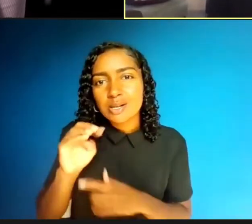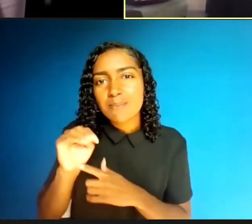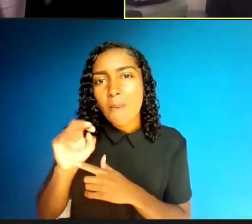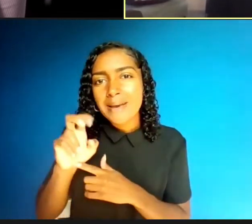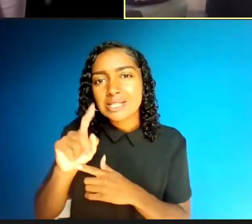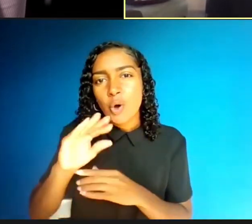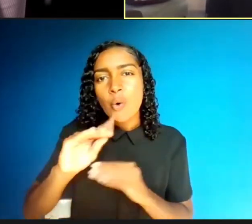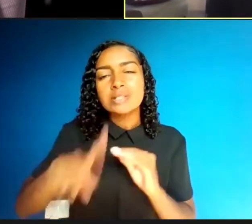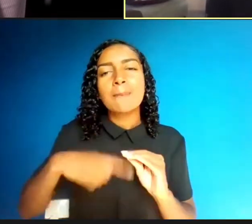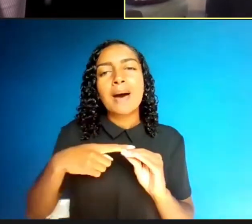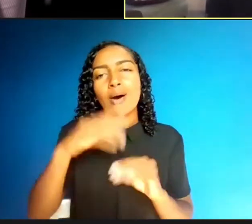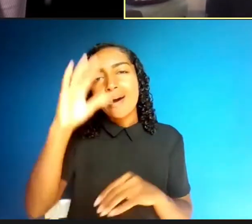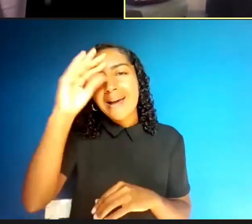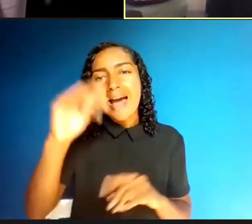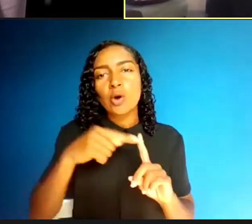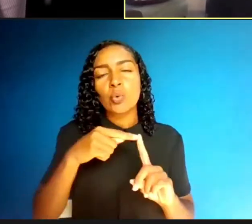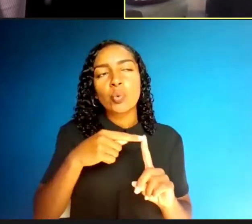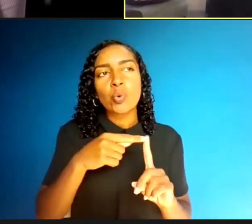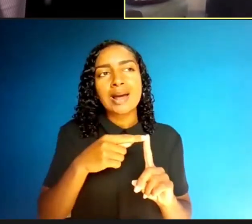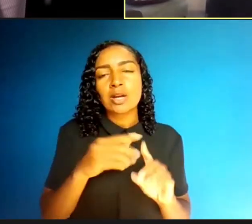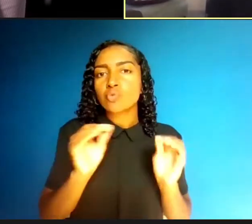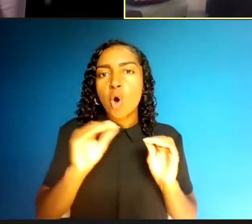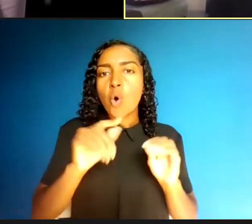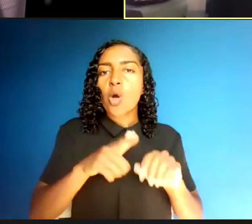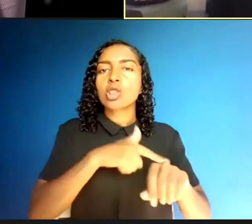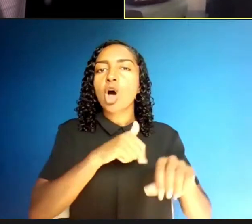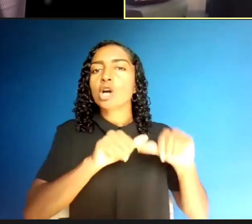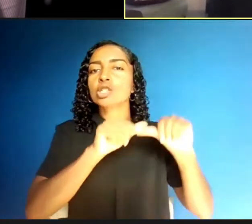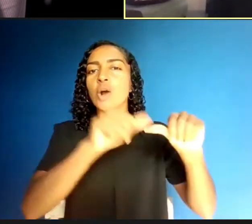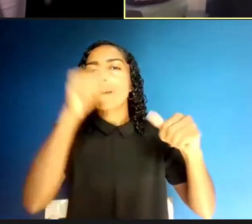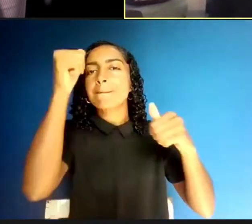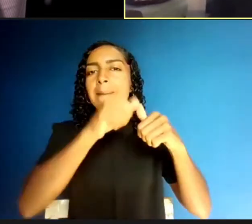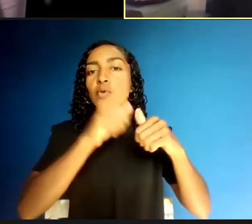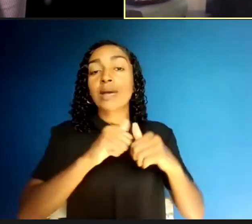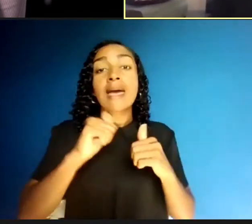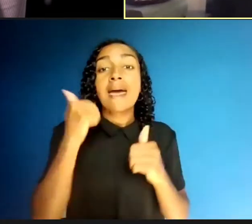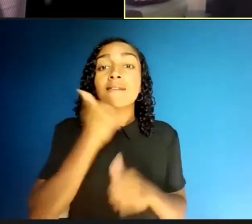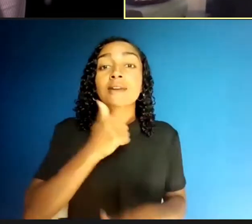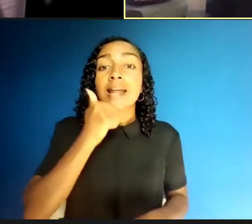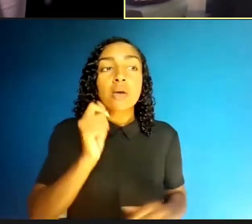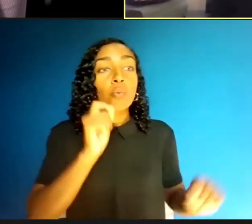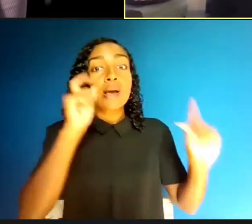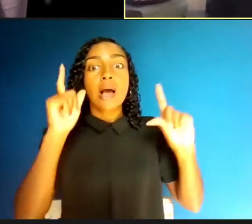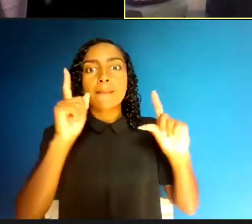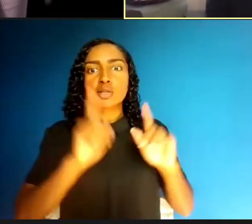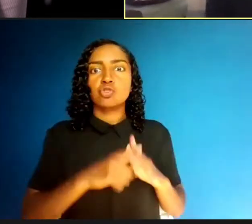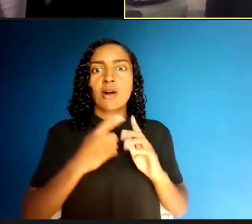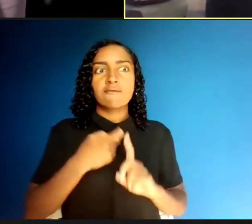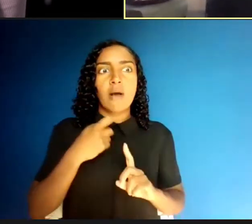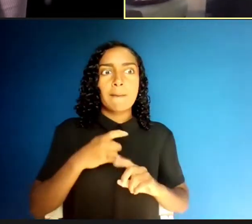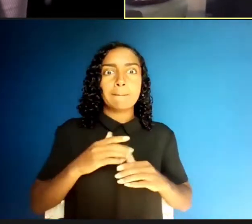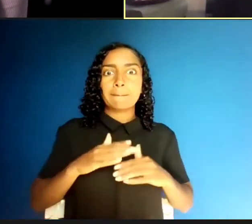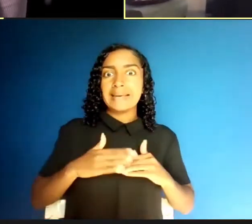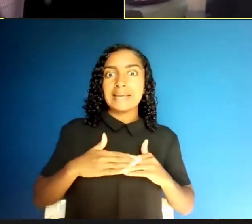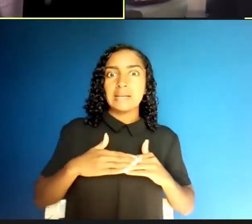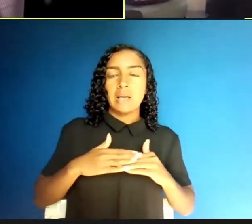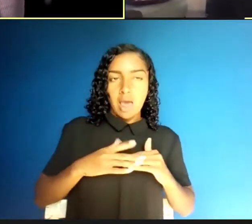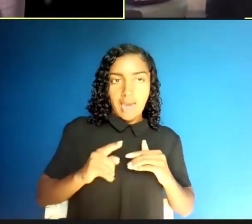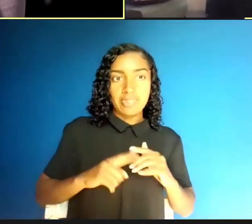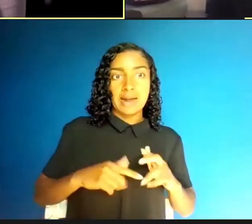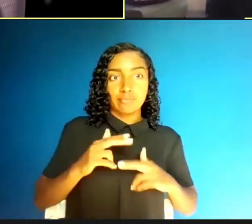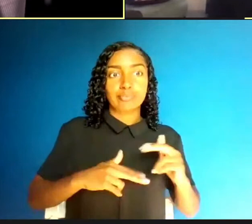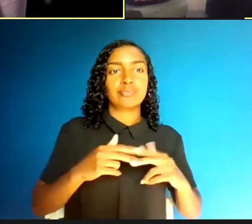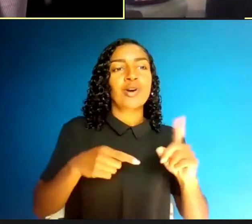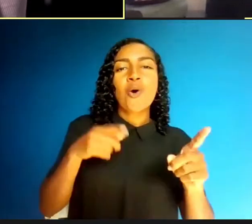short-term who has no long-term memory. So every day he wakes up and it's like he's starting from zero and has to piece it all together. And I think or a lot Groundhog of journalists,